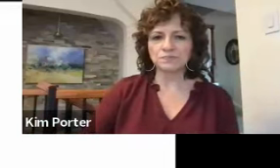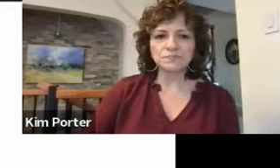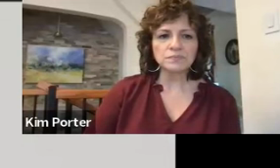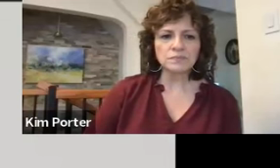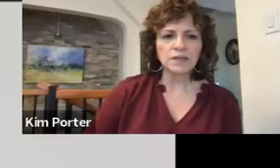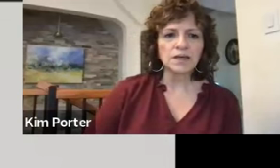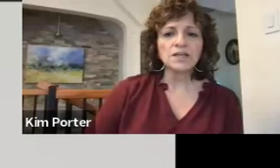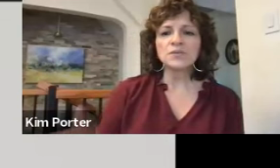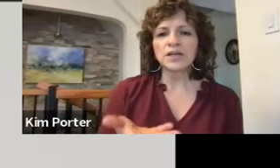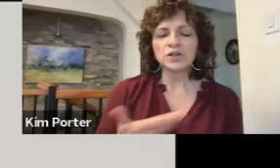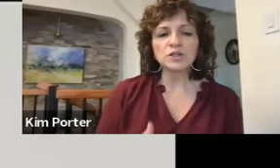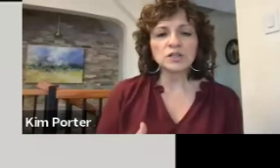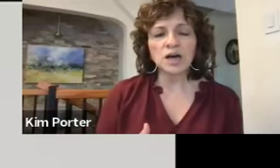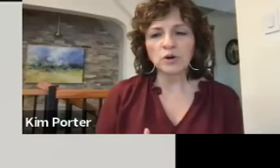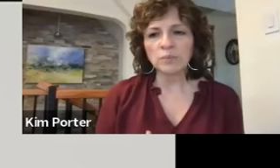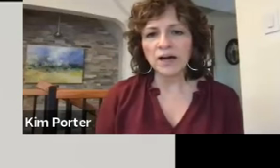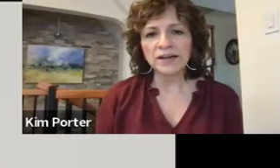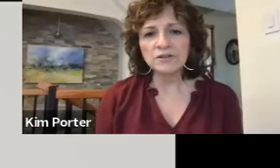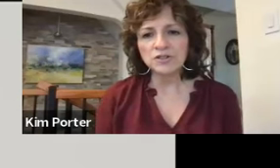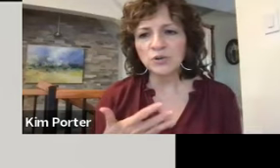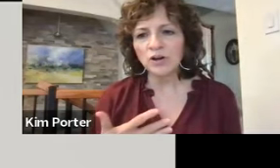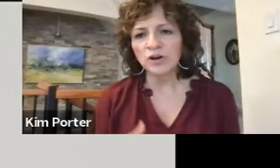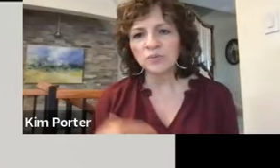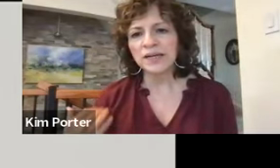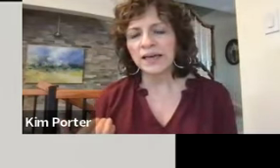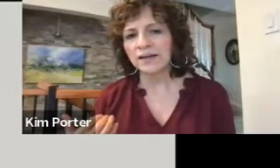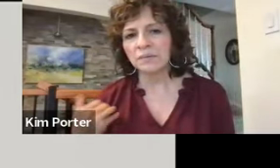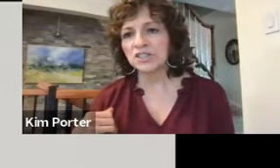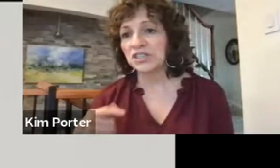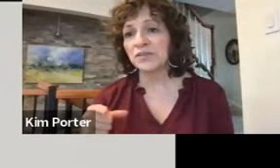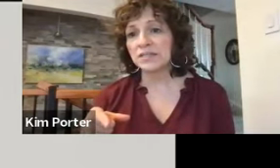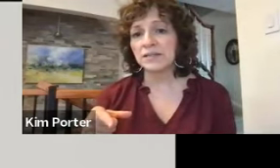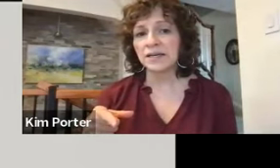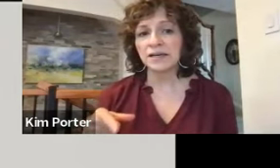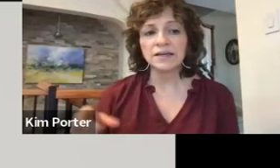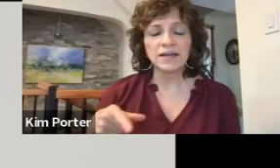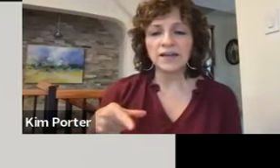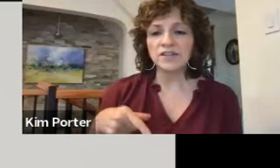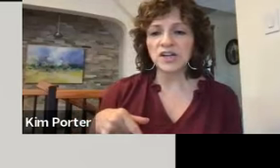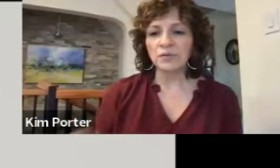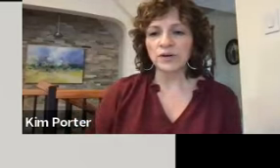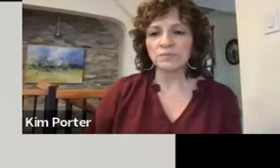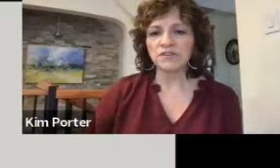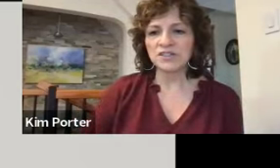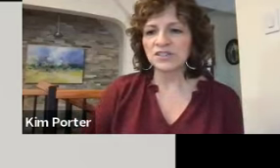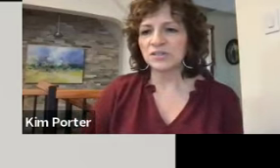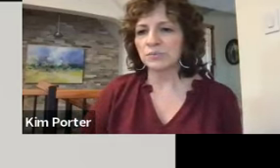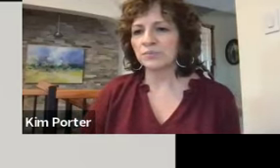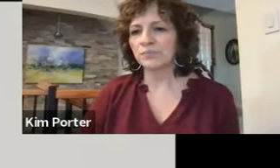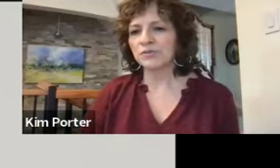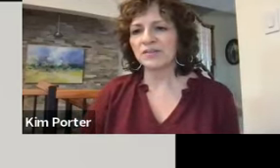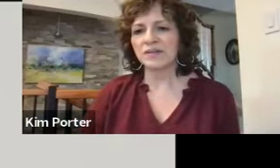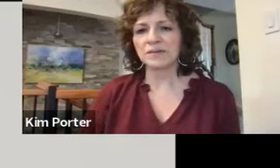you? So again, you can learn a lot more about it. Here's a QR code, but again, I'm going to share this link in the chat when I'm